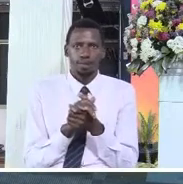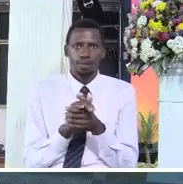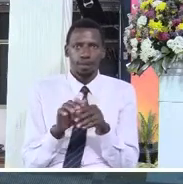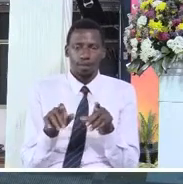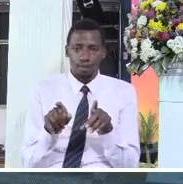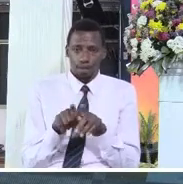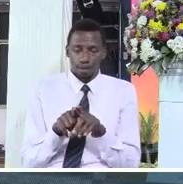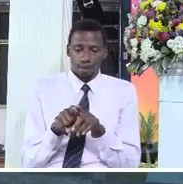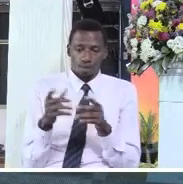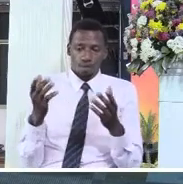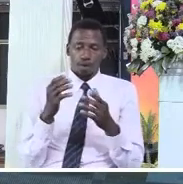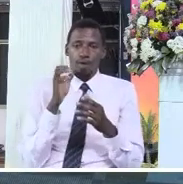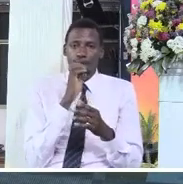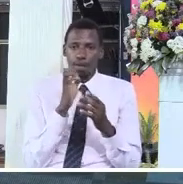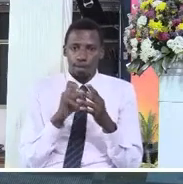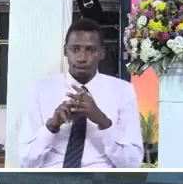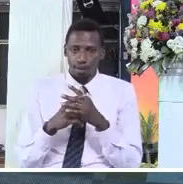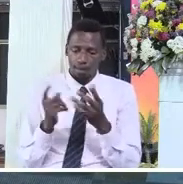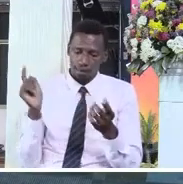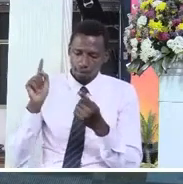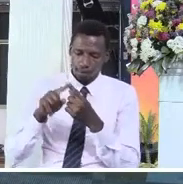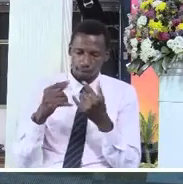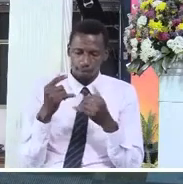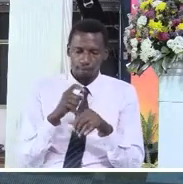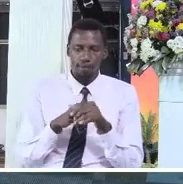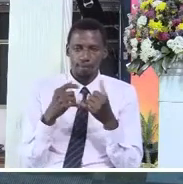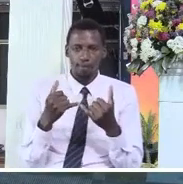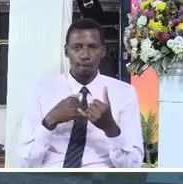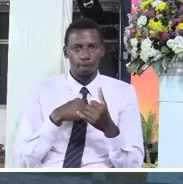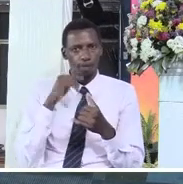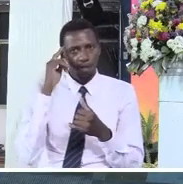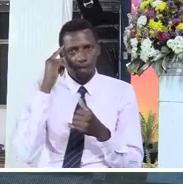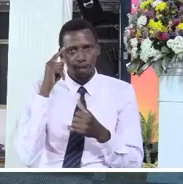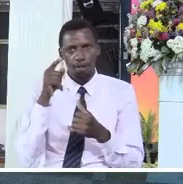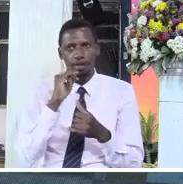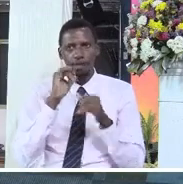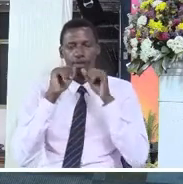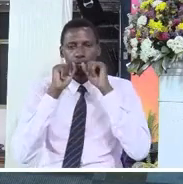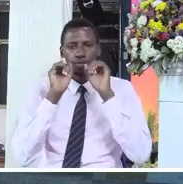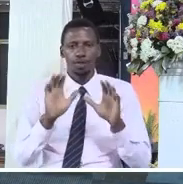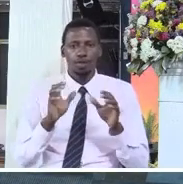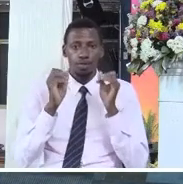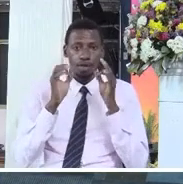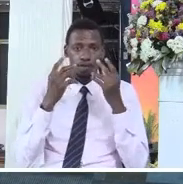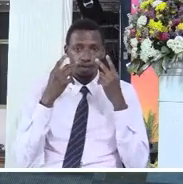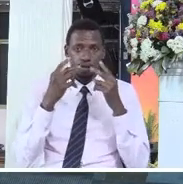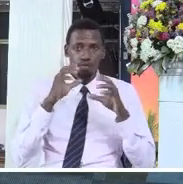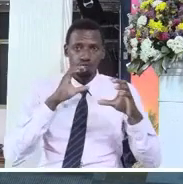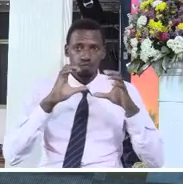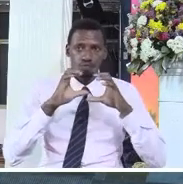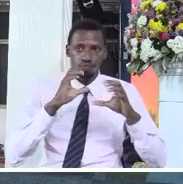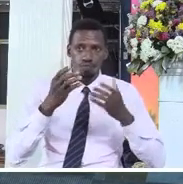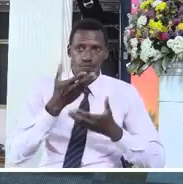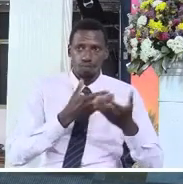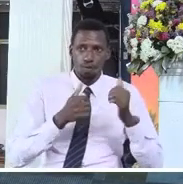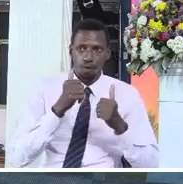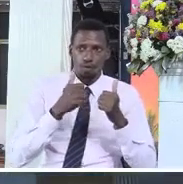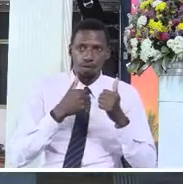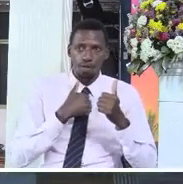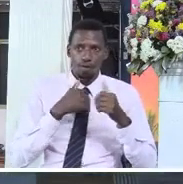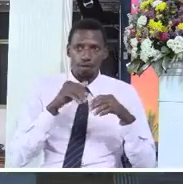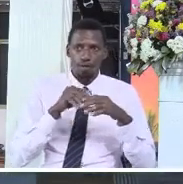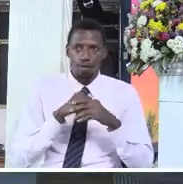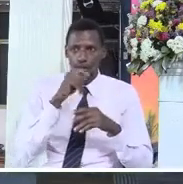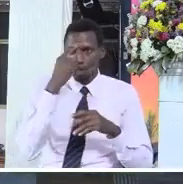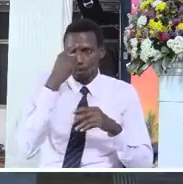us off to where we are right now, I think it is a blessing. If you see the kind of conversation that we have in Parklands,